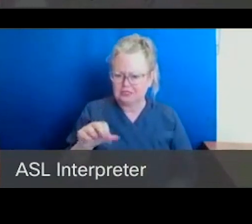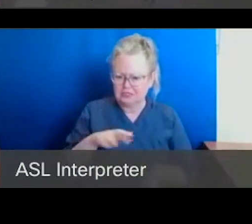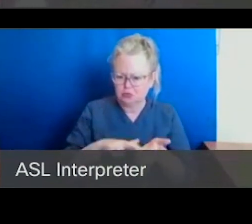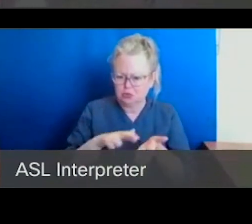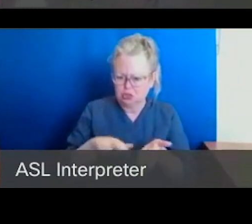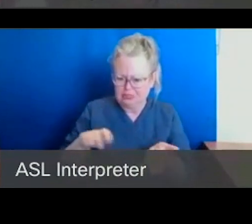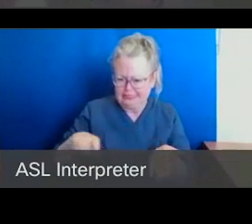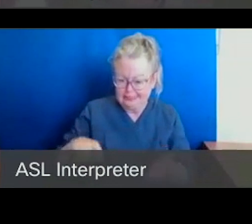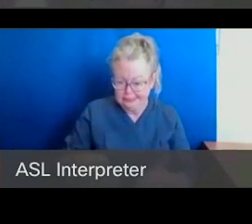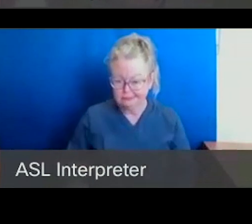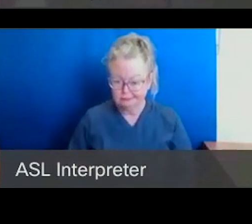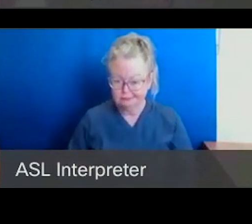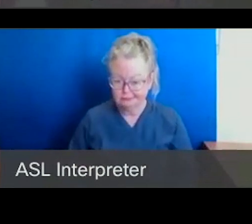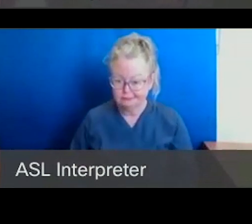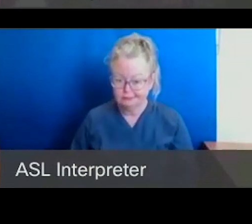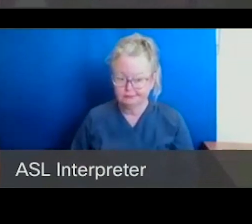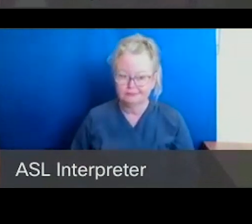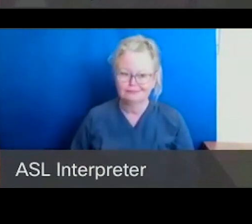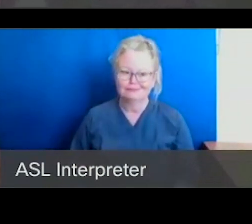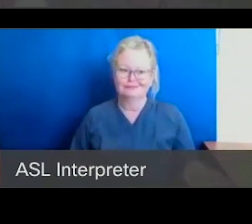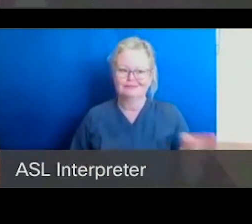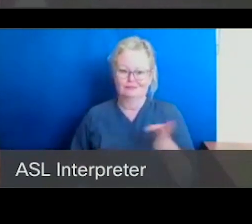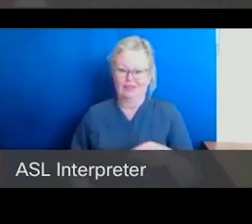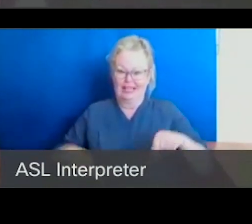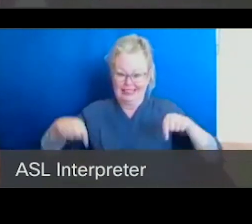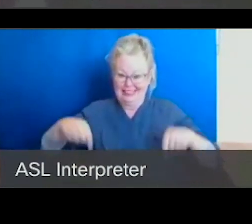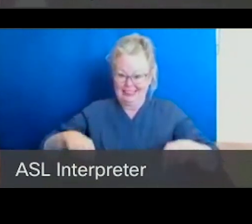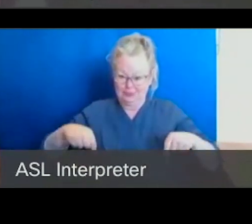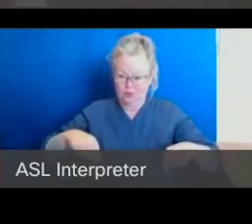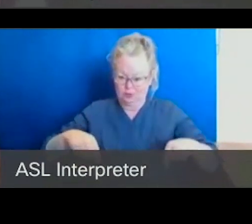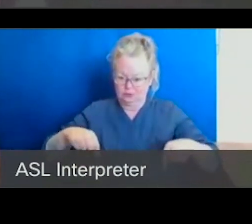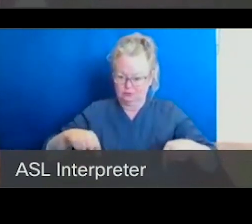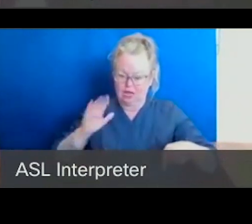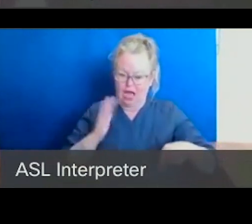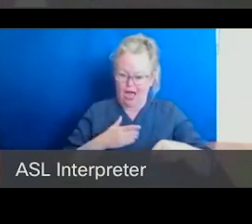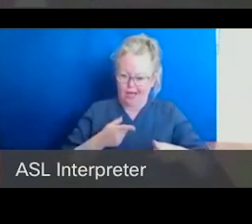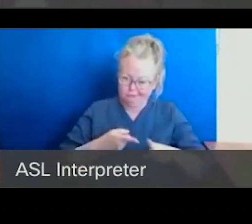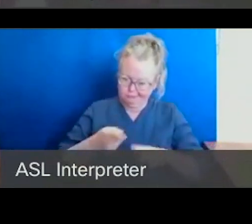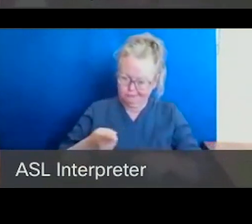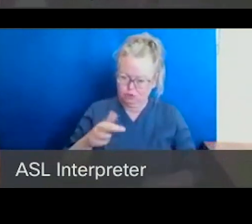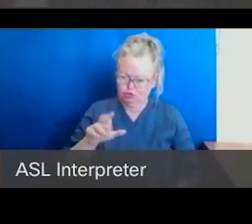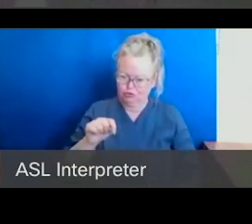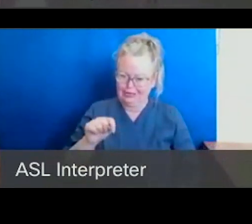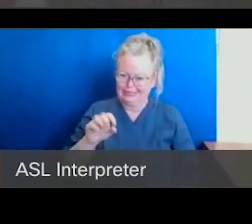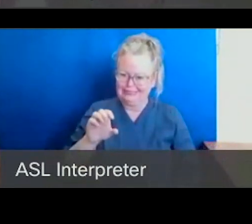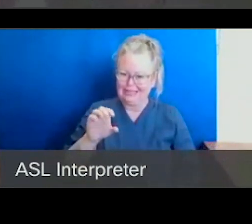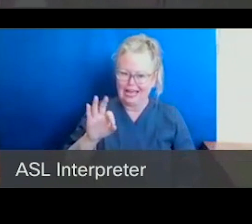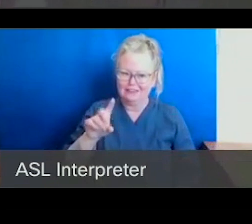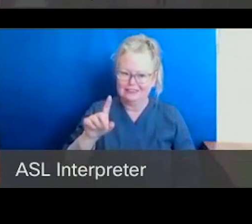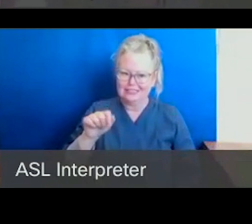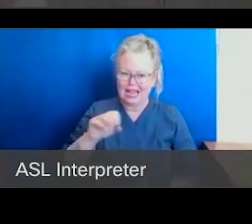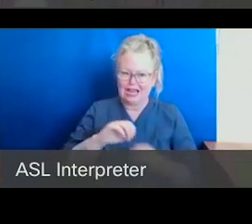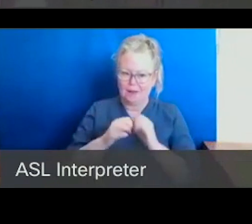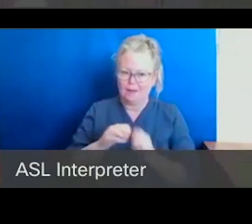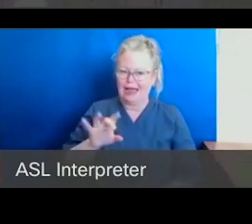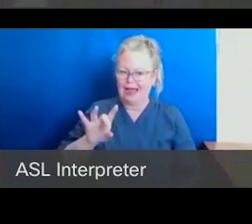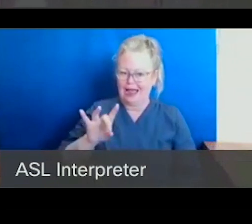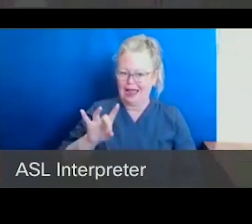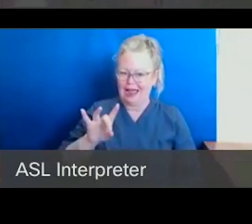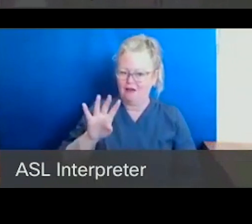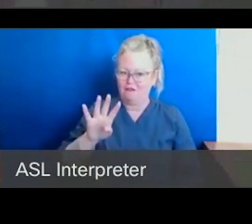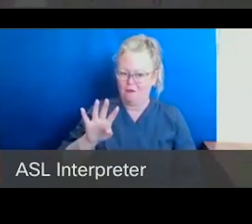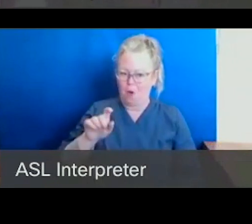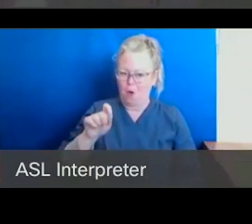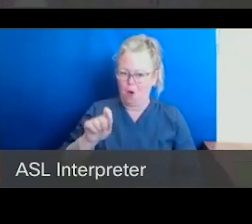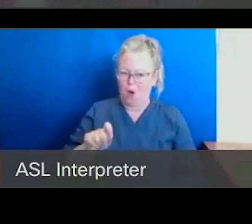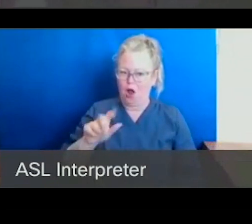So let's go into the specific grant program, which we also, its CFDA number is 84305S to distinguish it